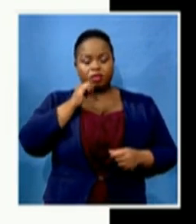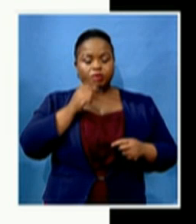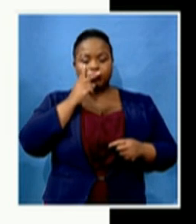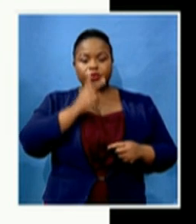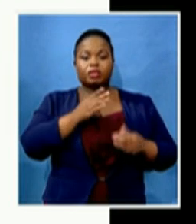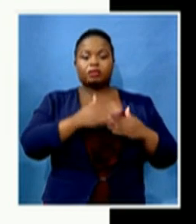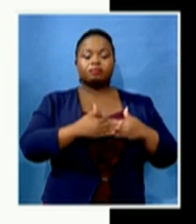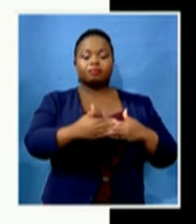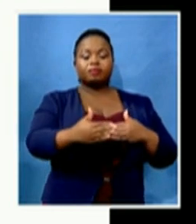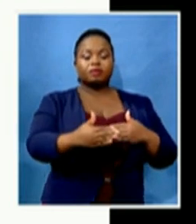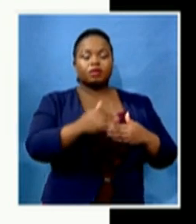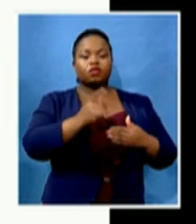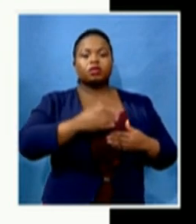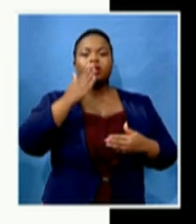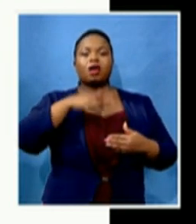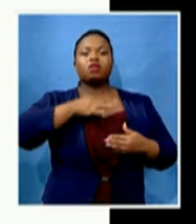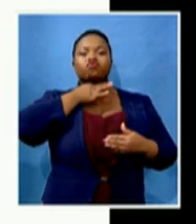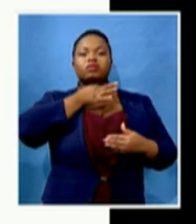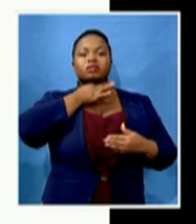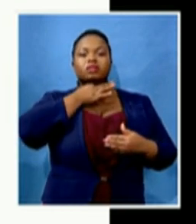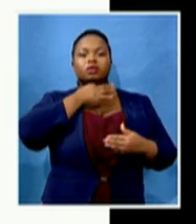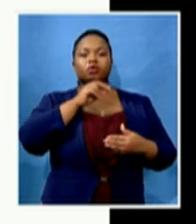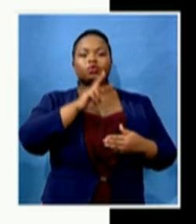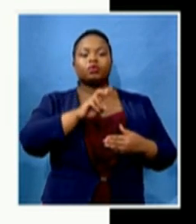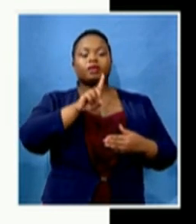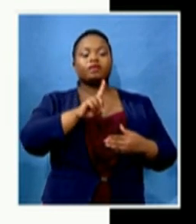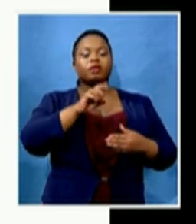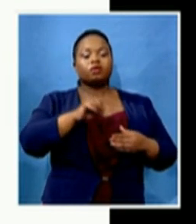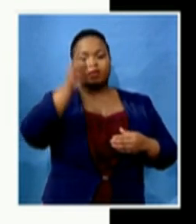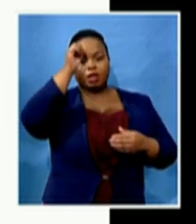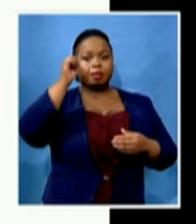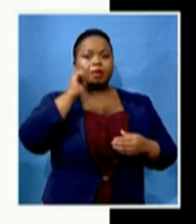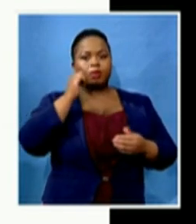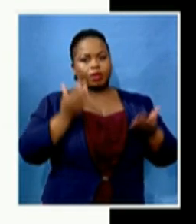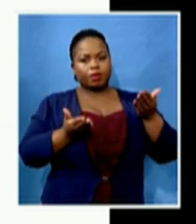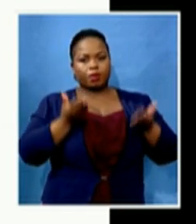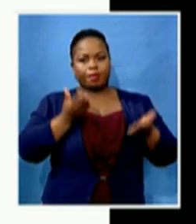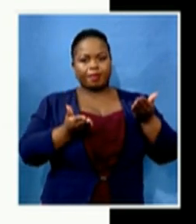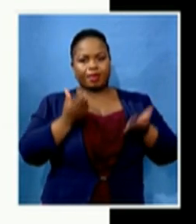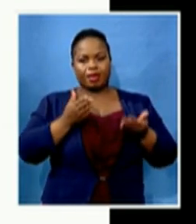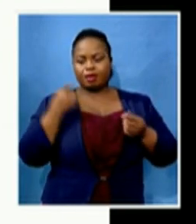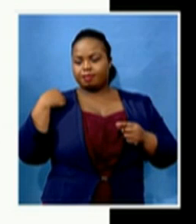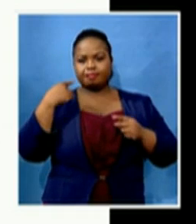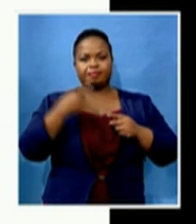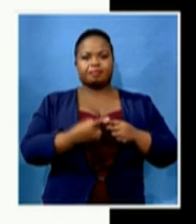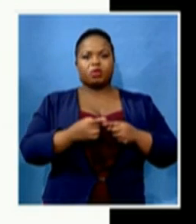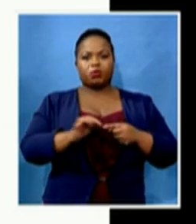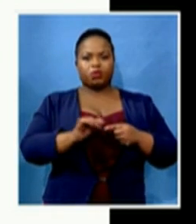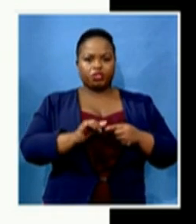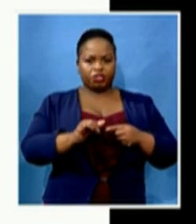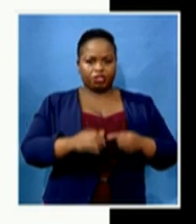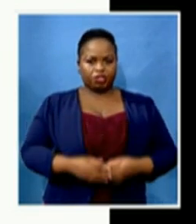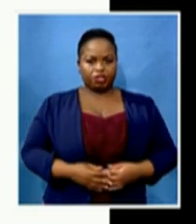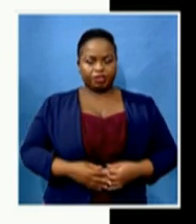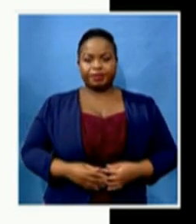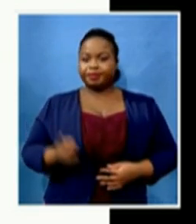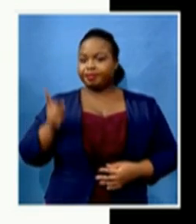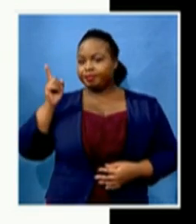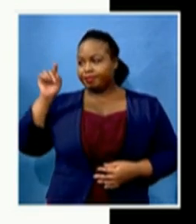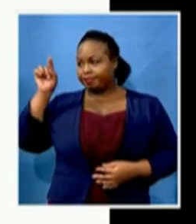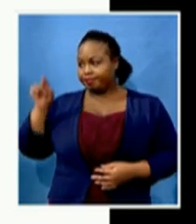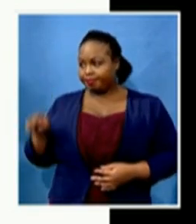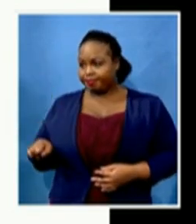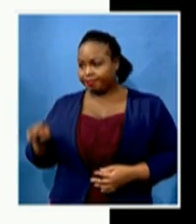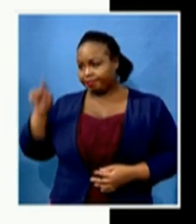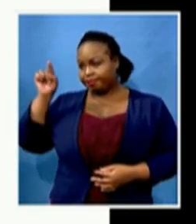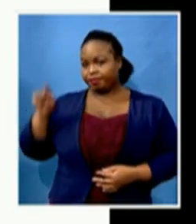21st of April, we can compare that to what the actual outputs are. And this is just an example. I've taken out the